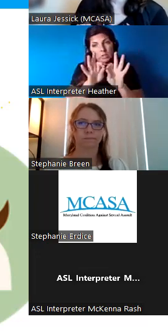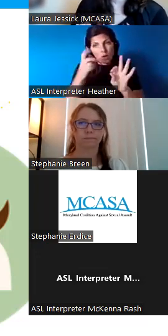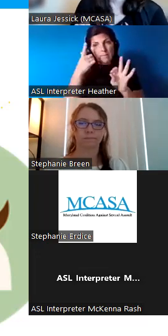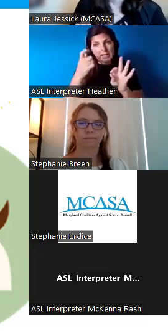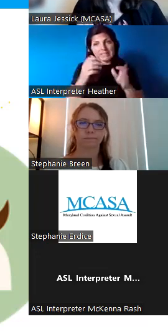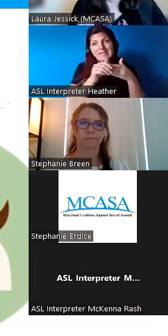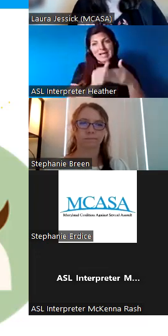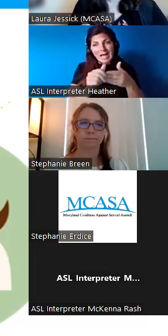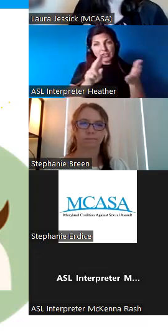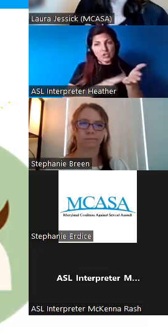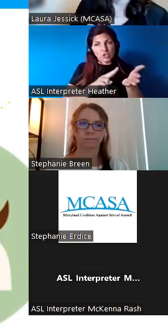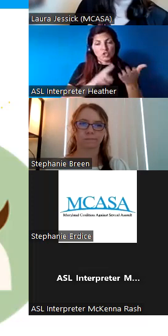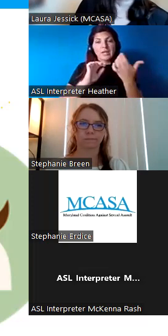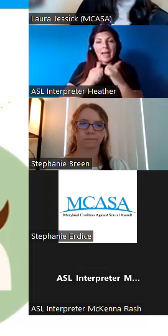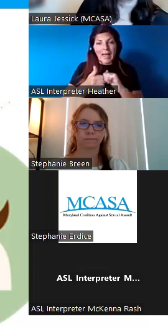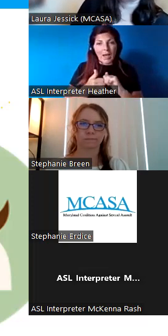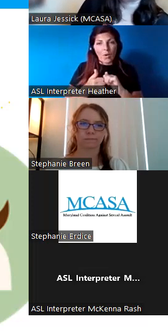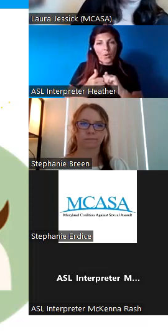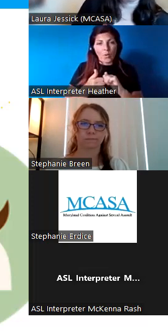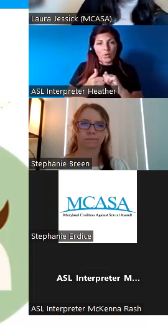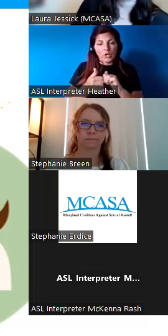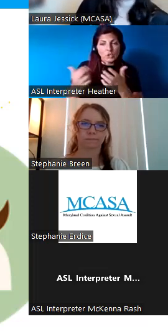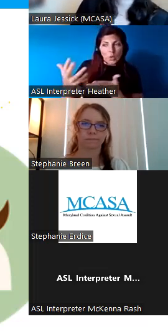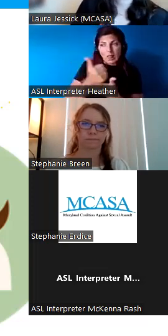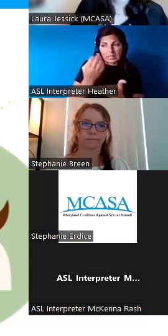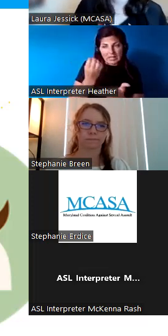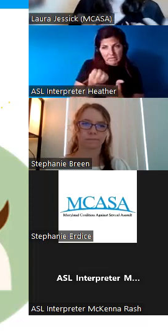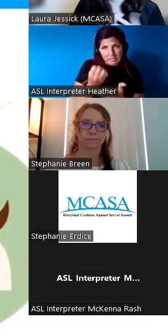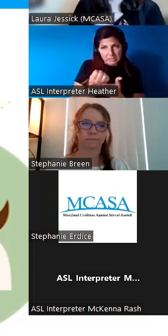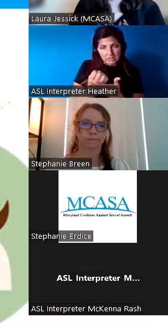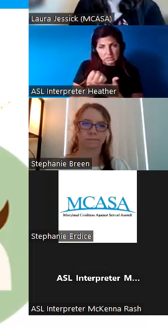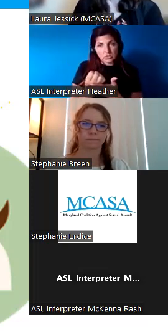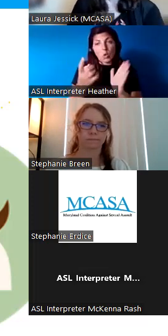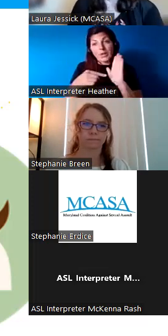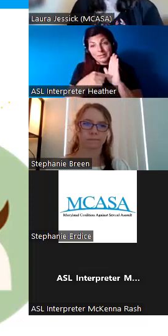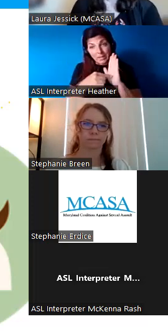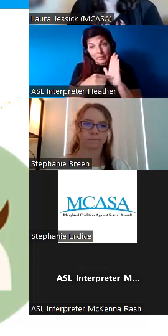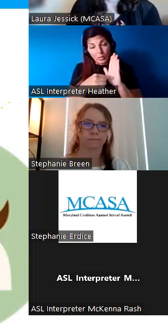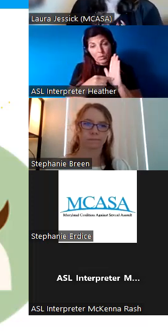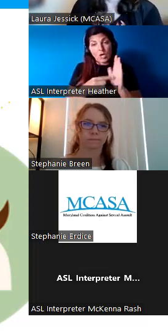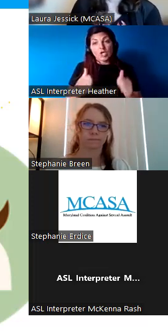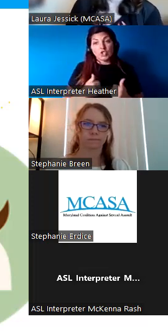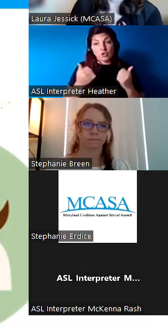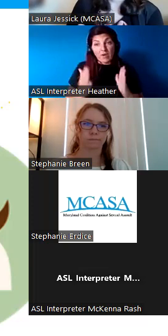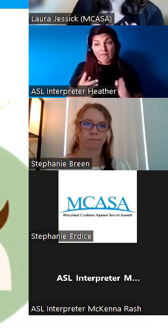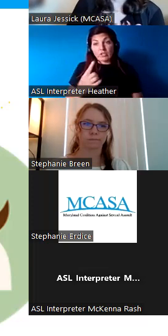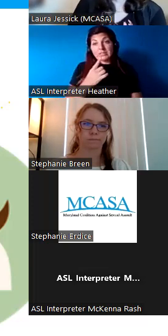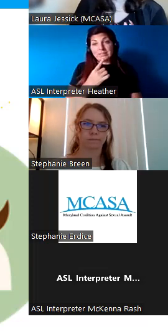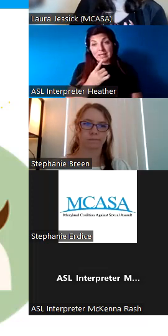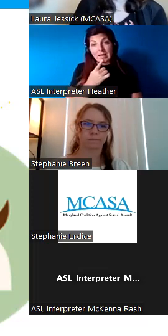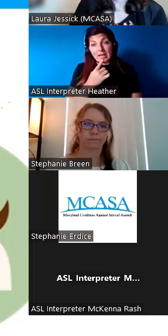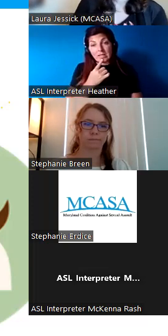the nurse in how to collect evidence. So, for example, if a survivor indicates that they